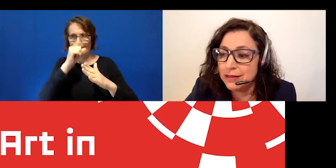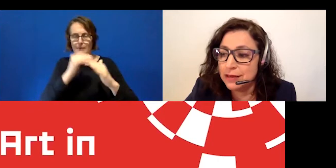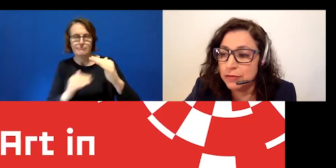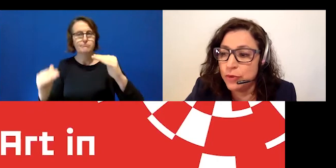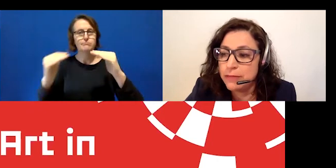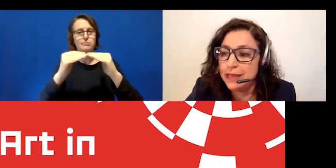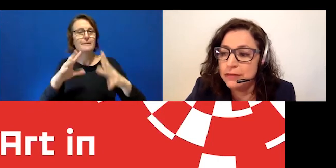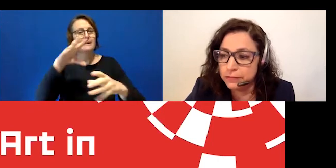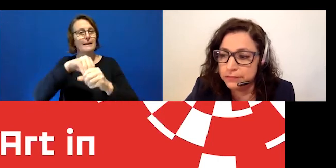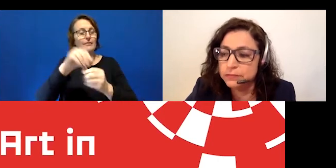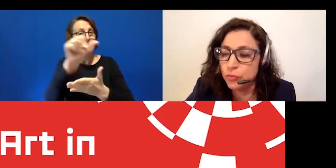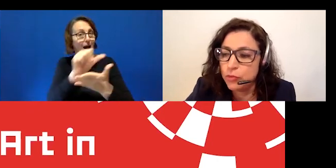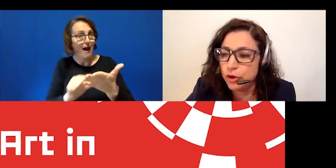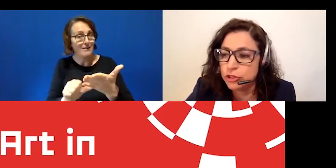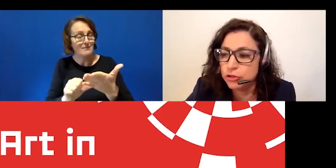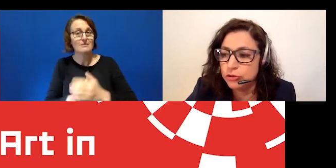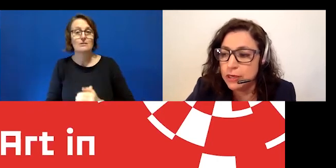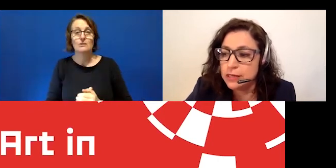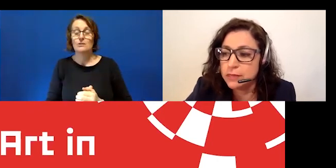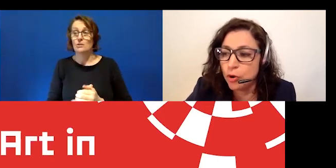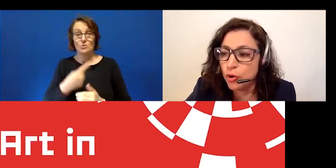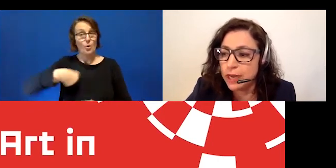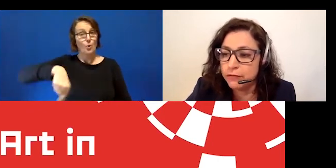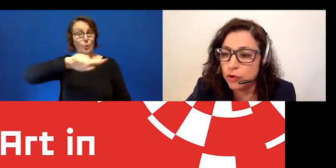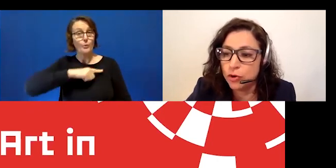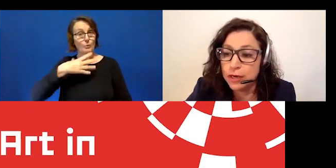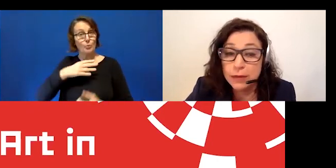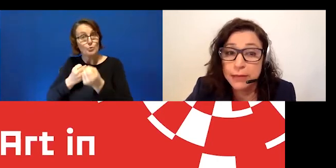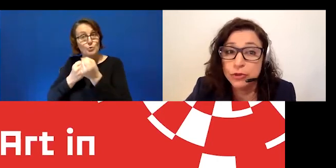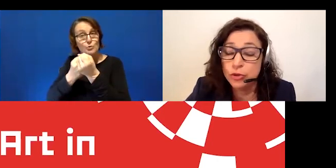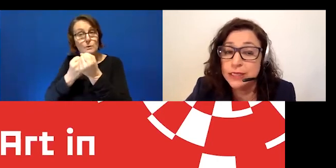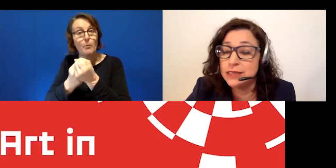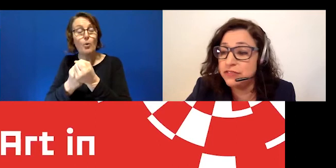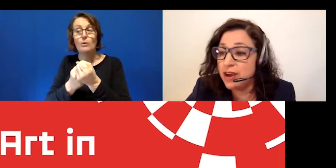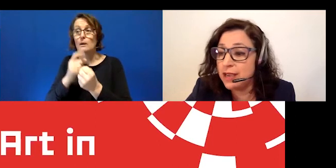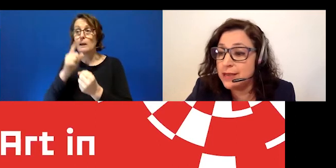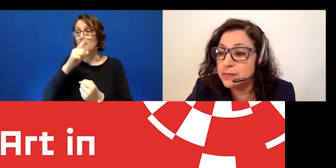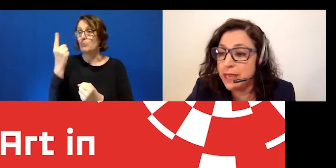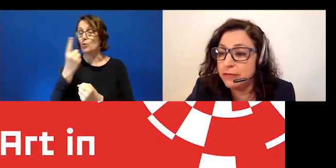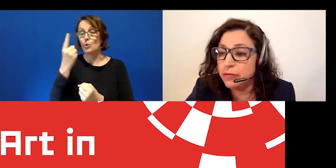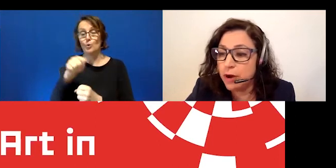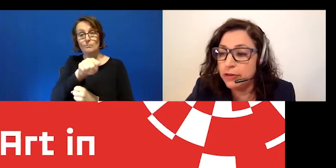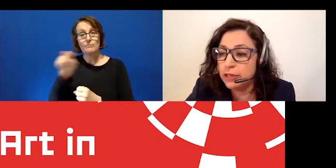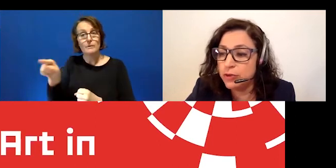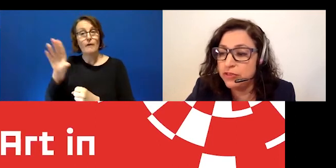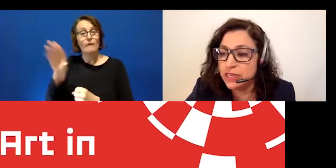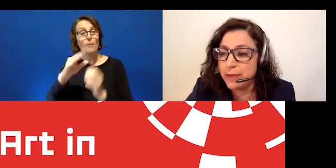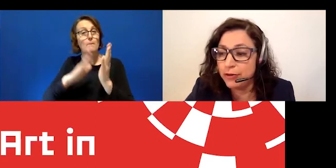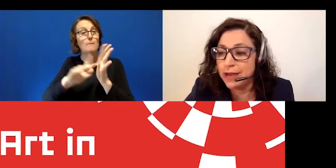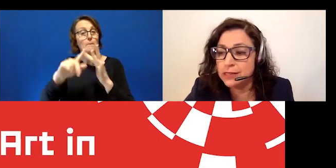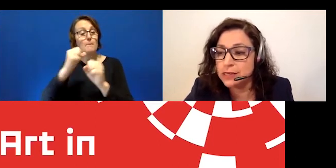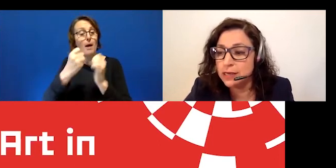that, we mean we work to support and for people who identify as being from migrant and